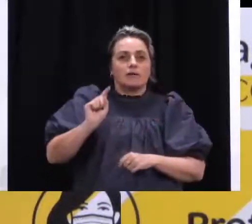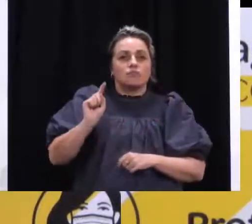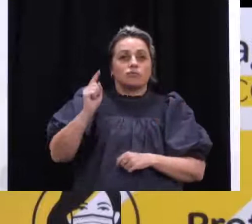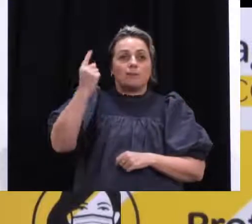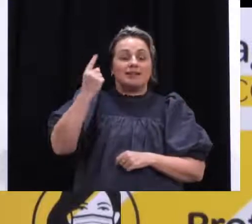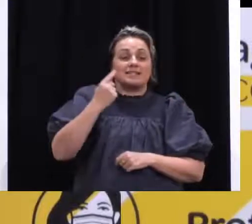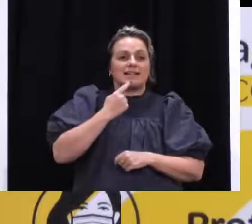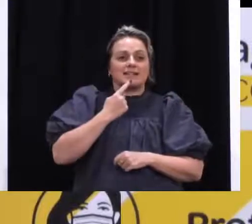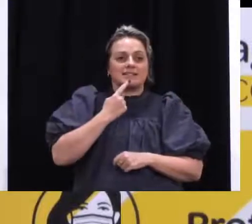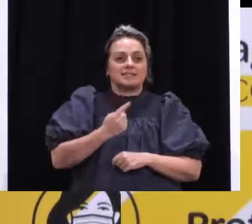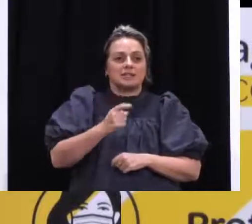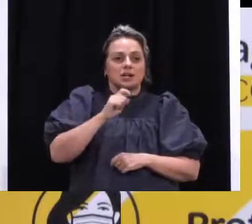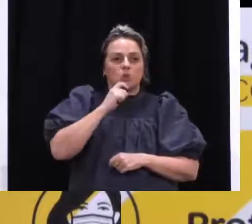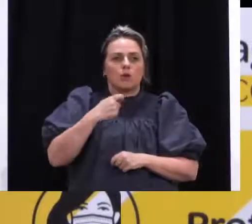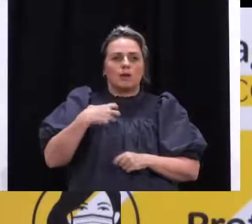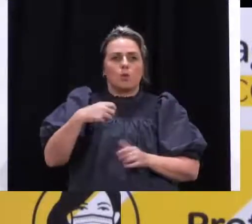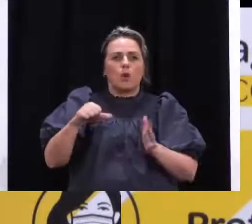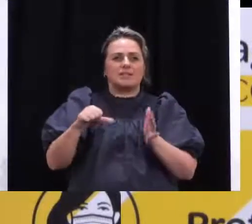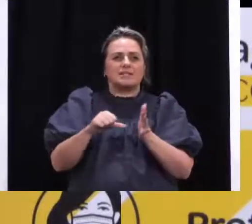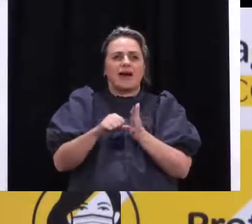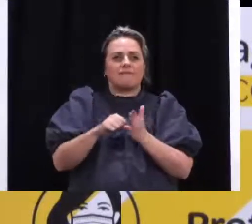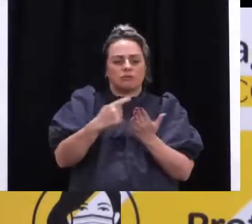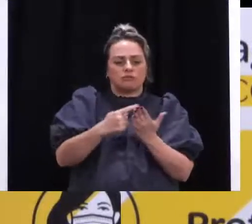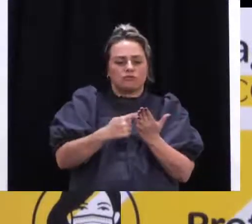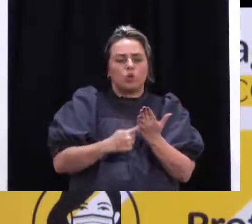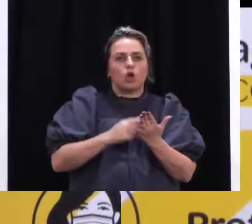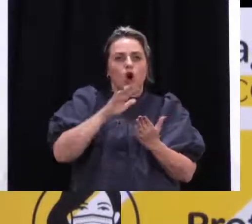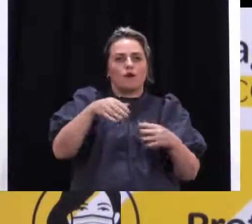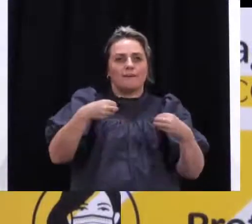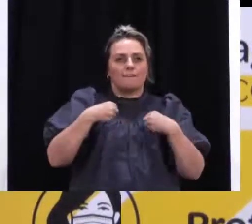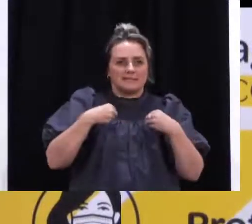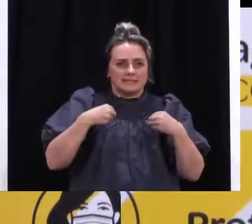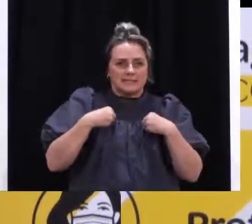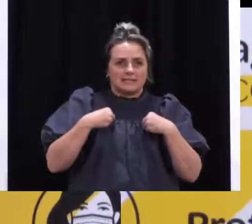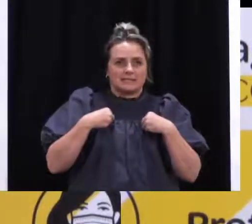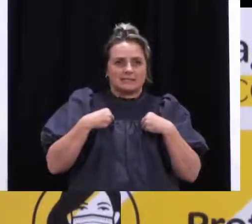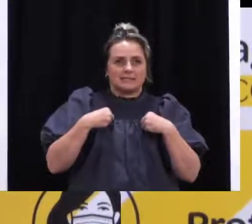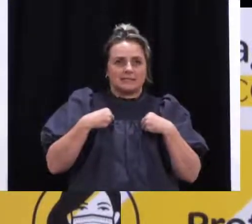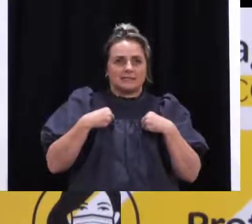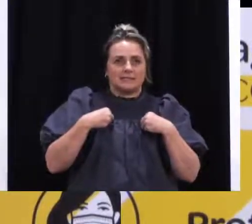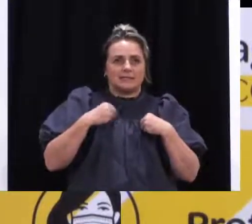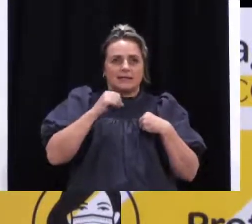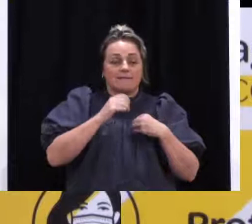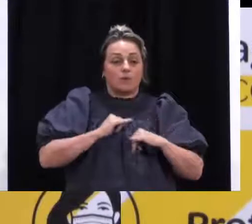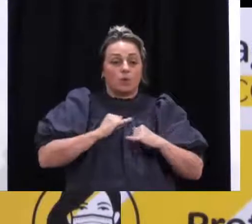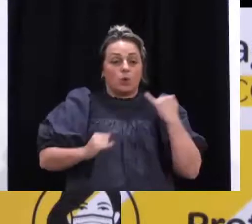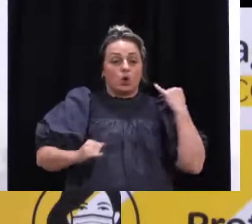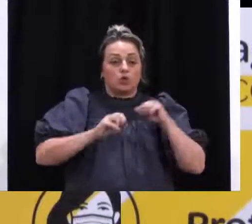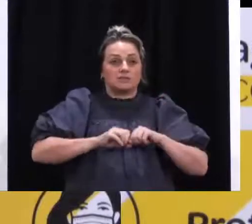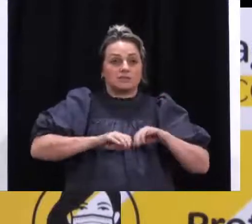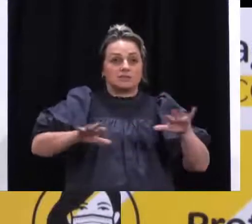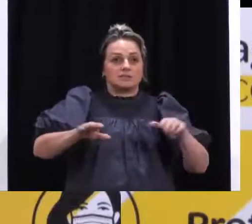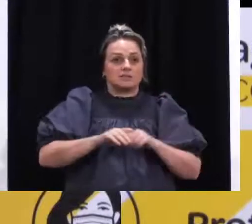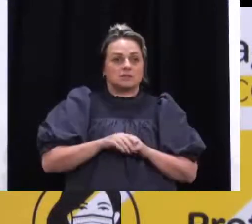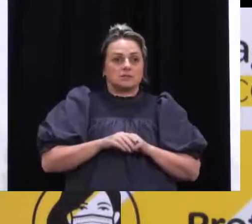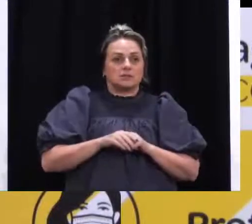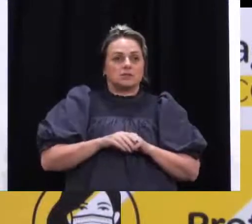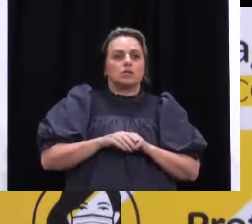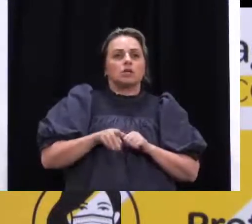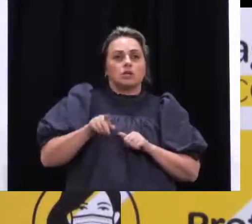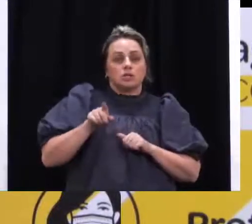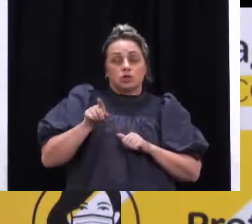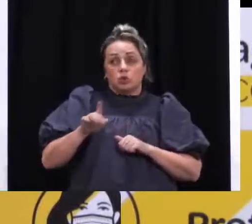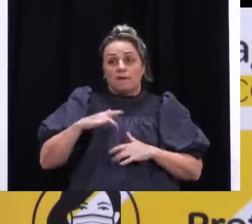restrictions, particularly at businesses, if there was spread. There has been spread. Are there plans to tighten level 4, level 3 lockdown restrictions